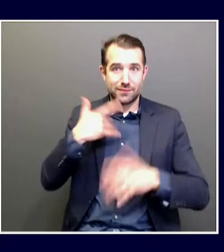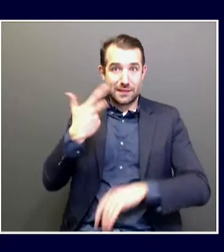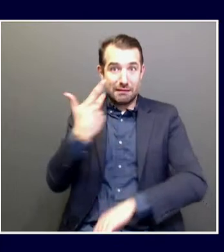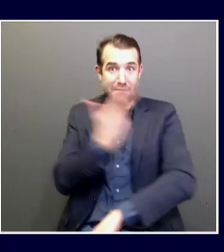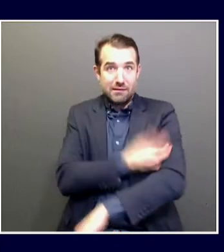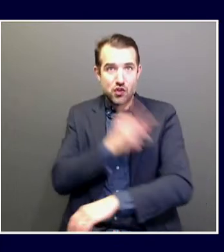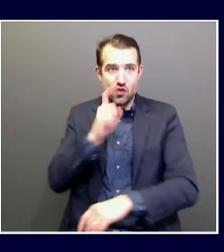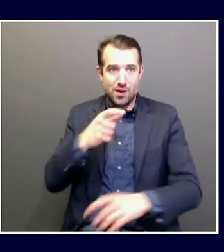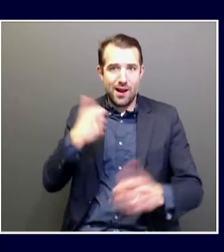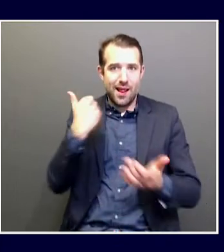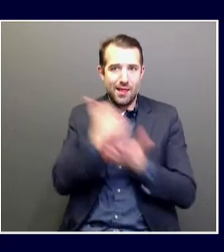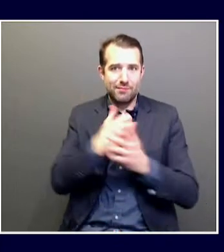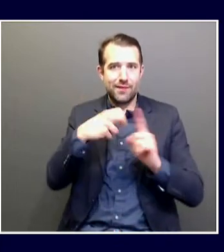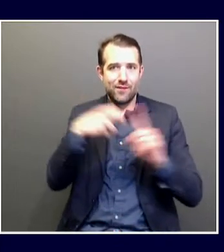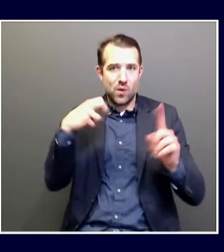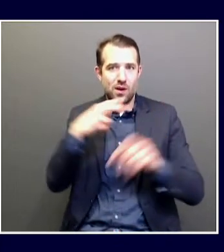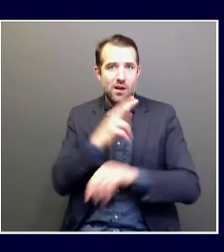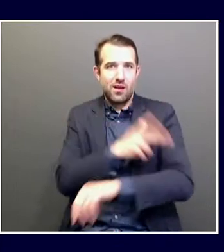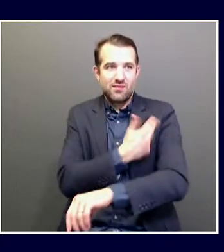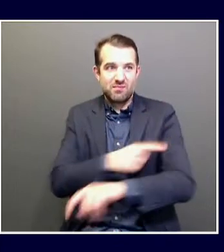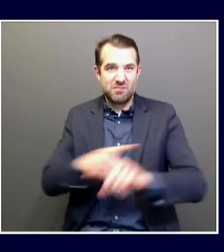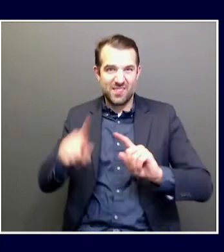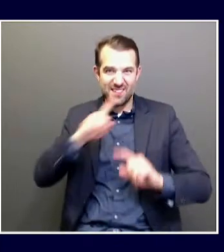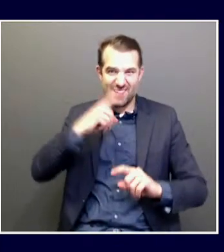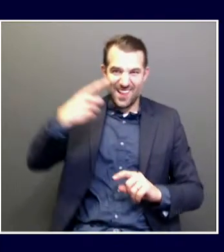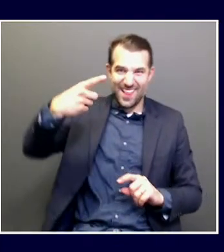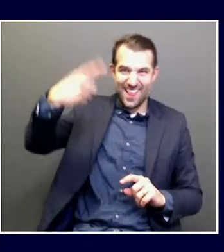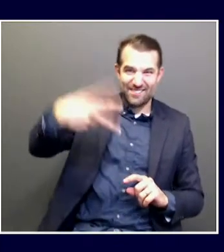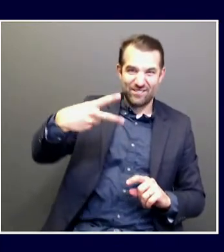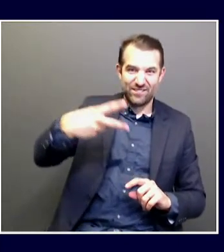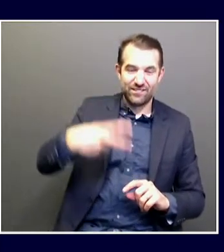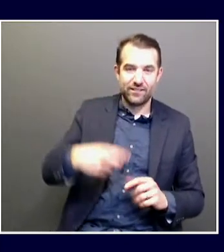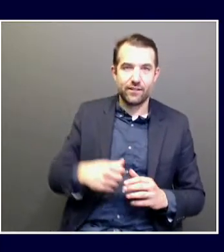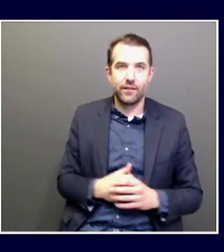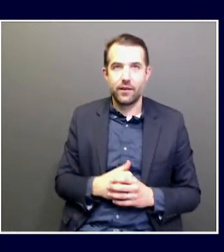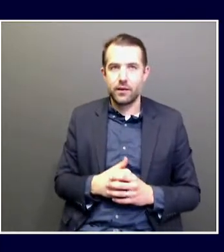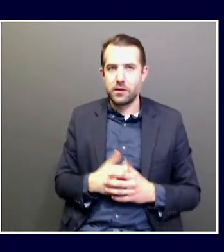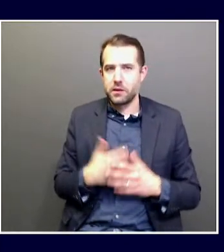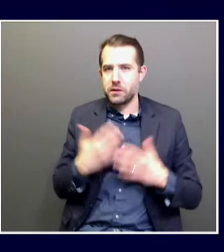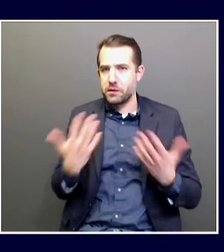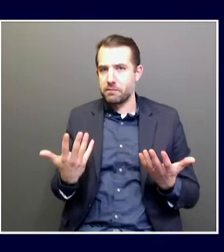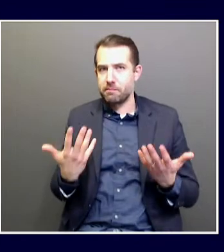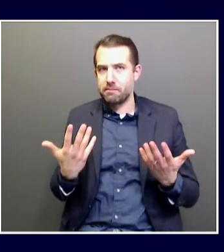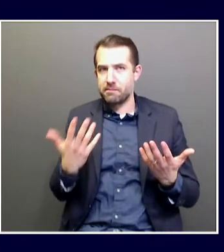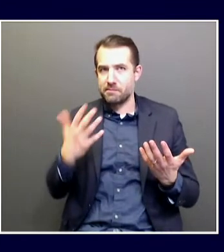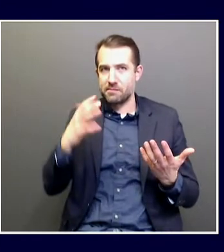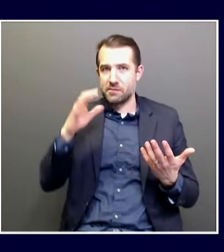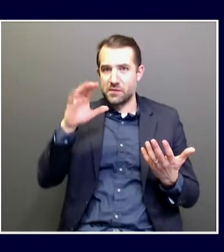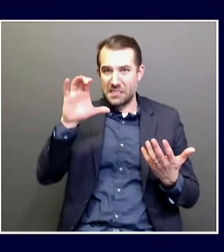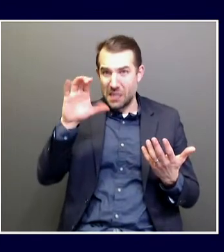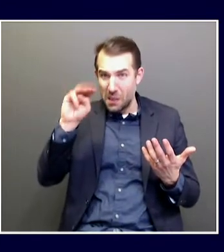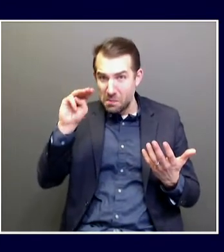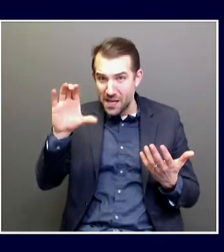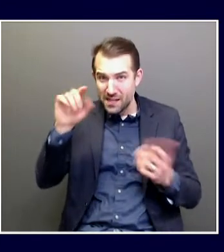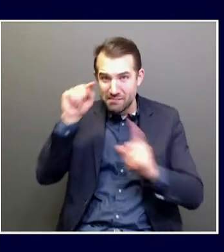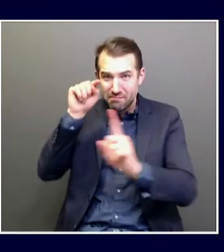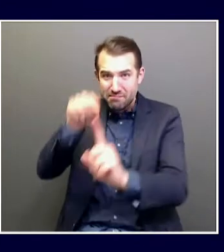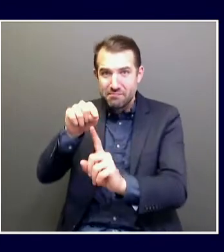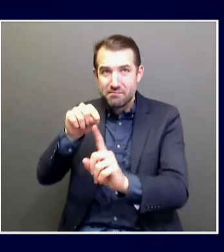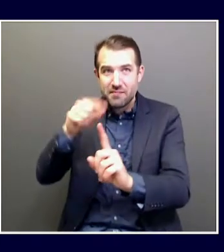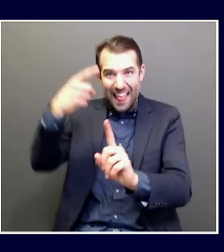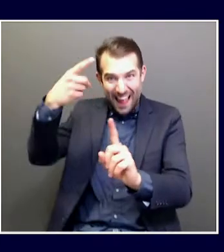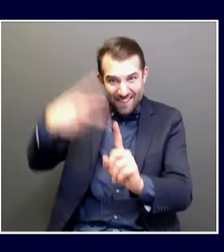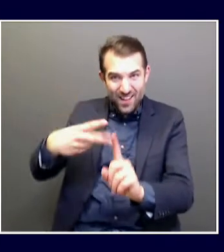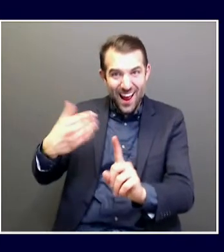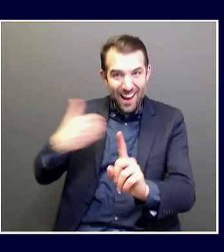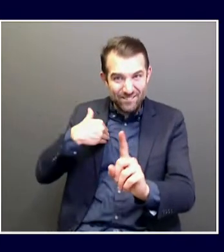from you and others that it still remains most people who are being hospitalized are not fully vaccinated. Right. And that